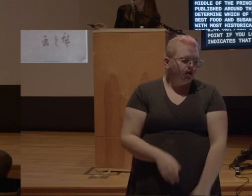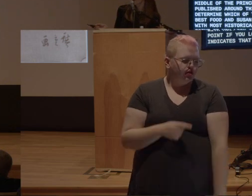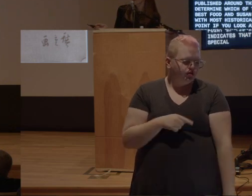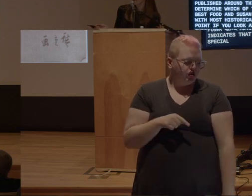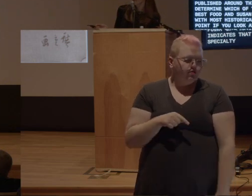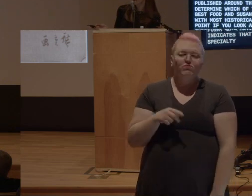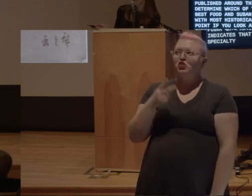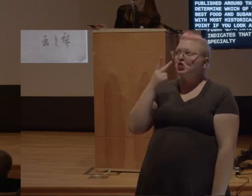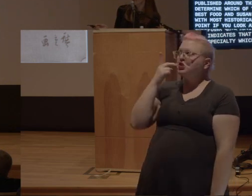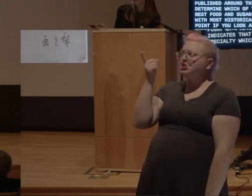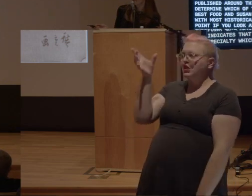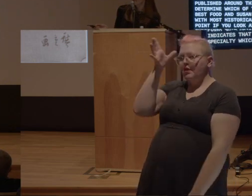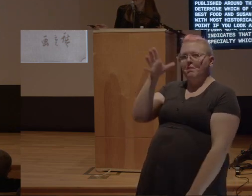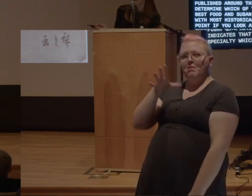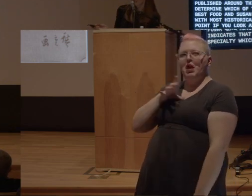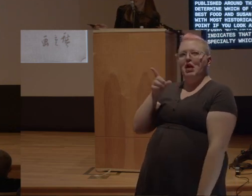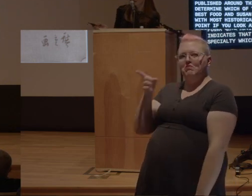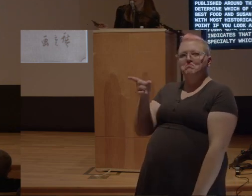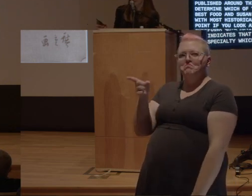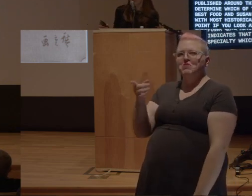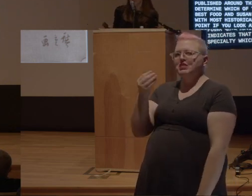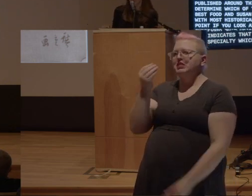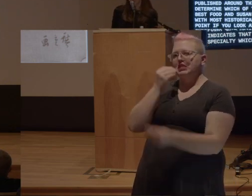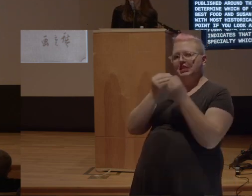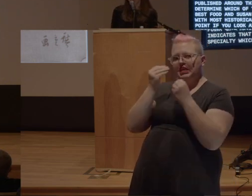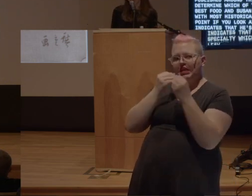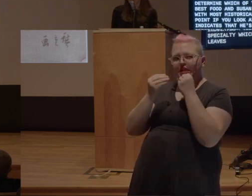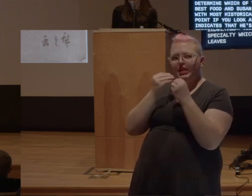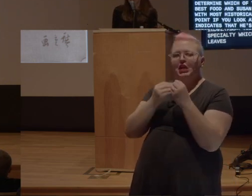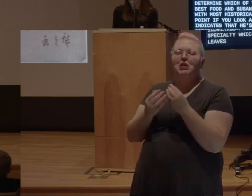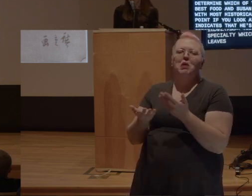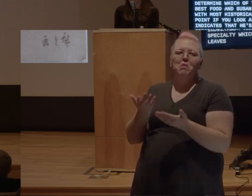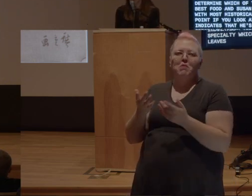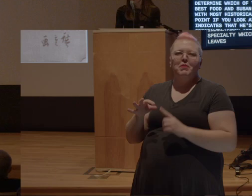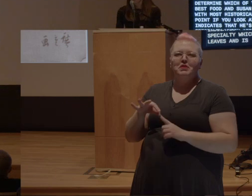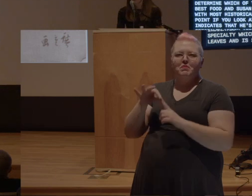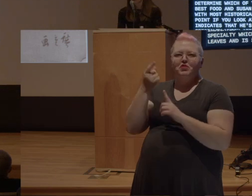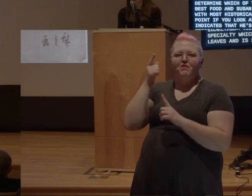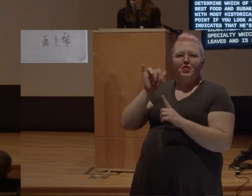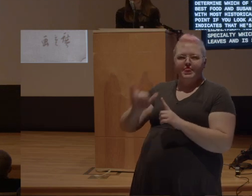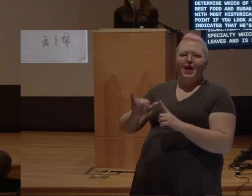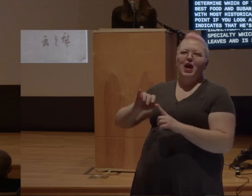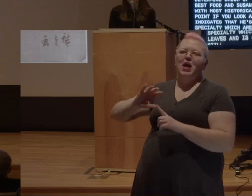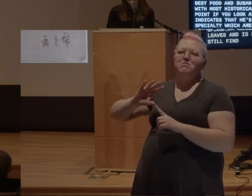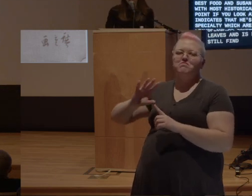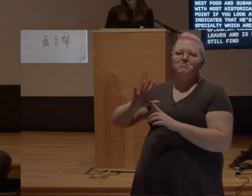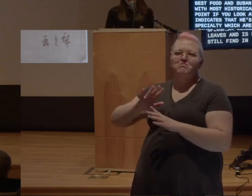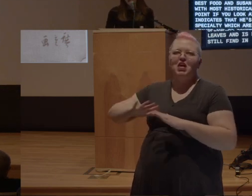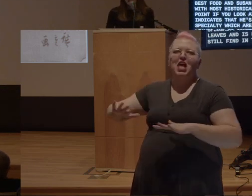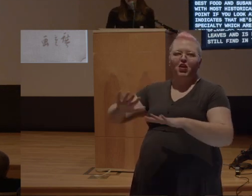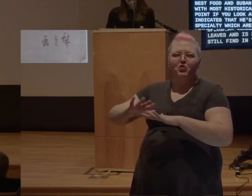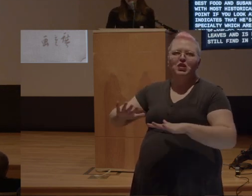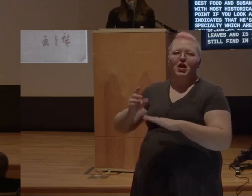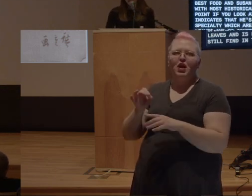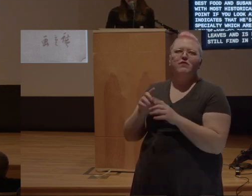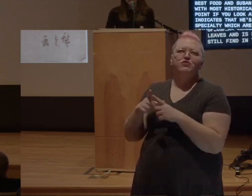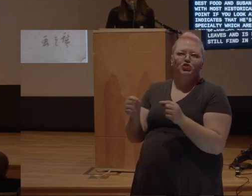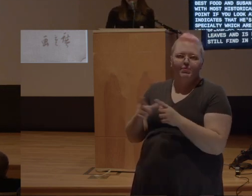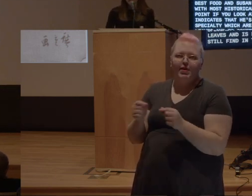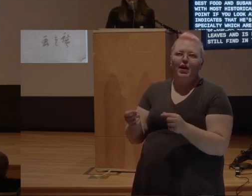speciality, which are rice balls wrapped in oak leaves. And it's something that you can actually still find in that region of Japan